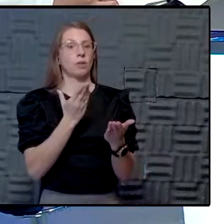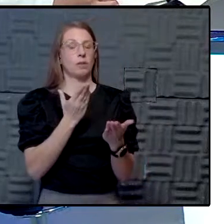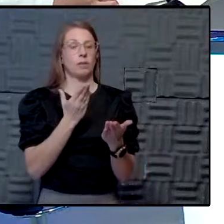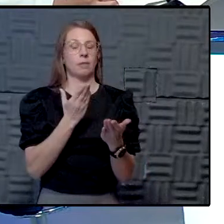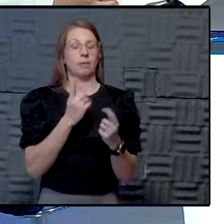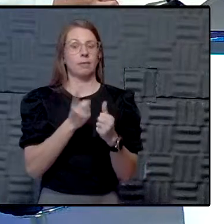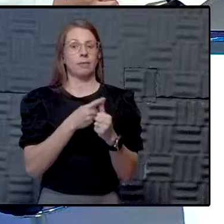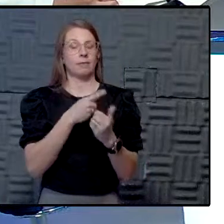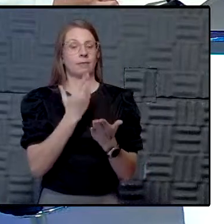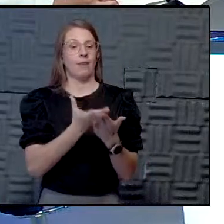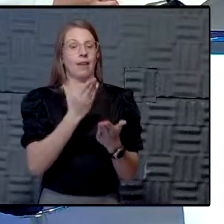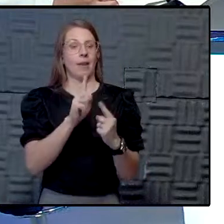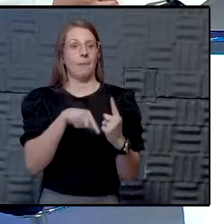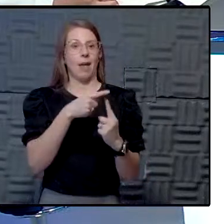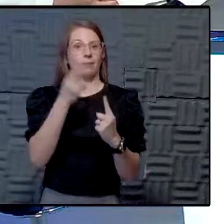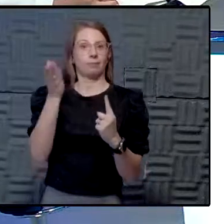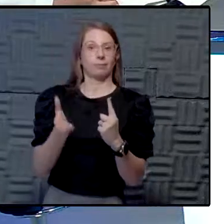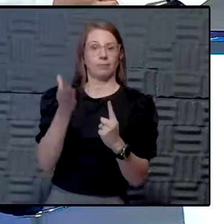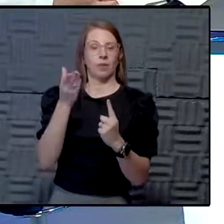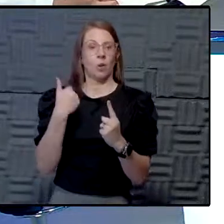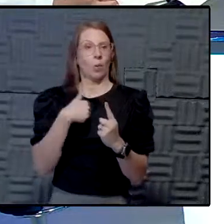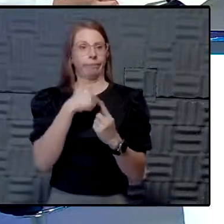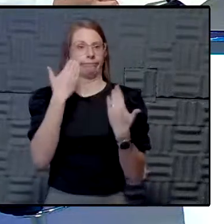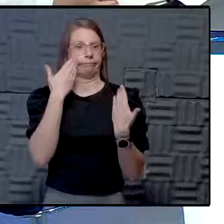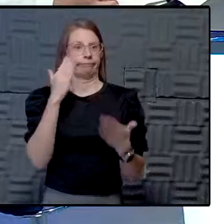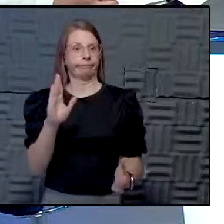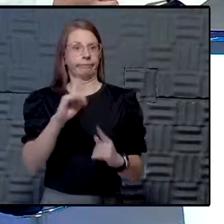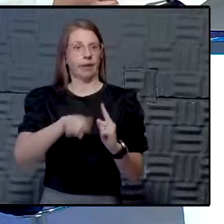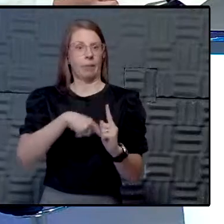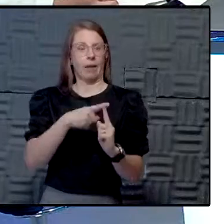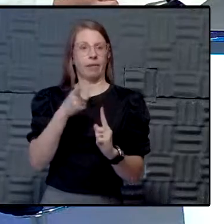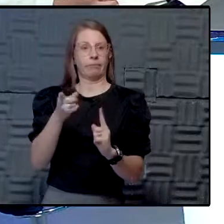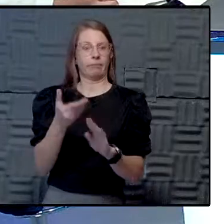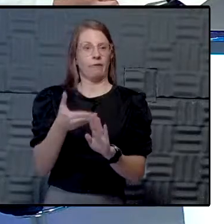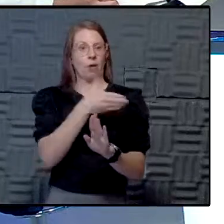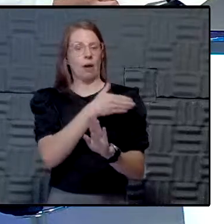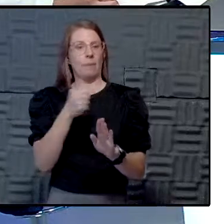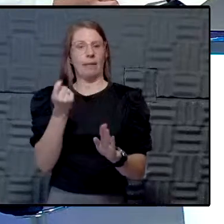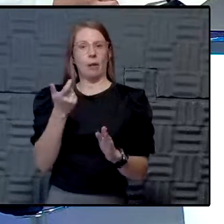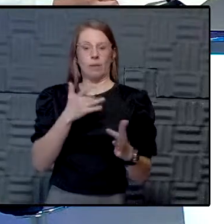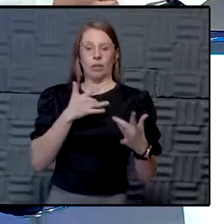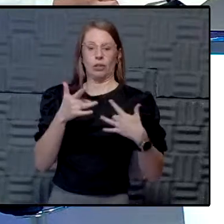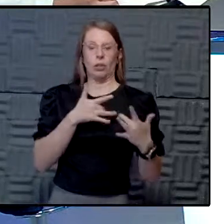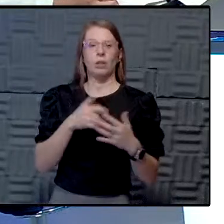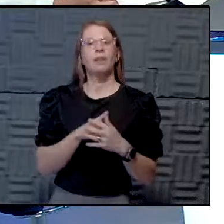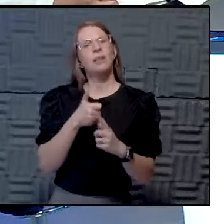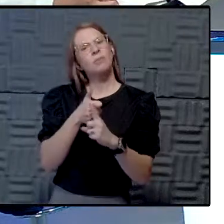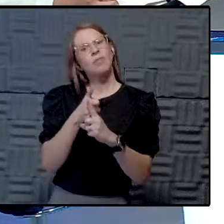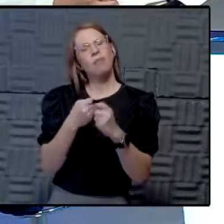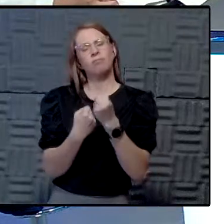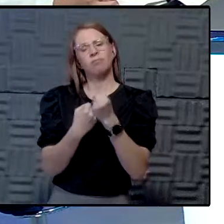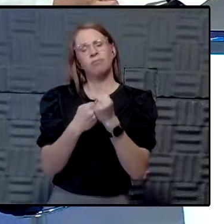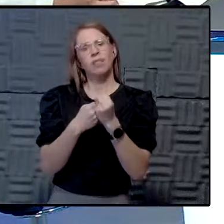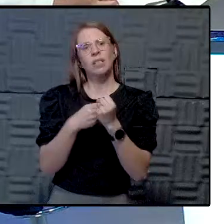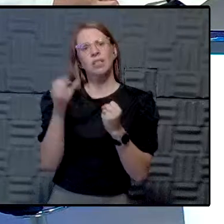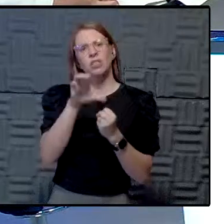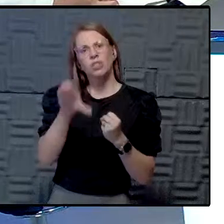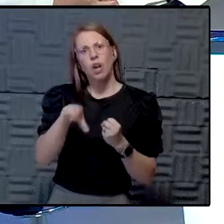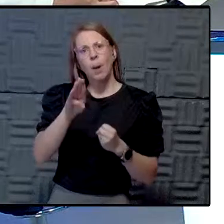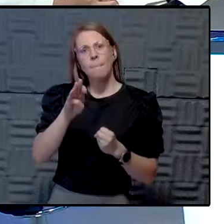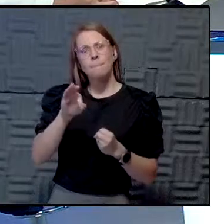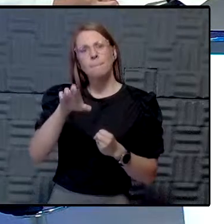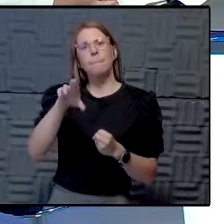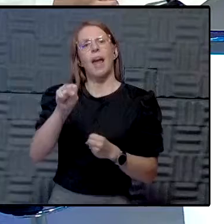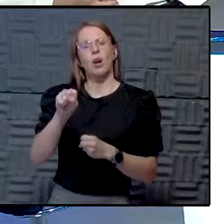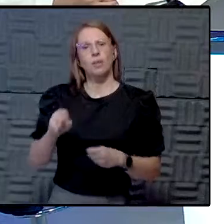Hawkeye that we didn't know before. And I don't know what this means about him. I'm a little concerned. Yeah. He's got a Chicago Bears belt